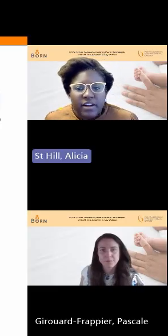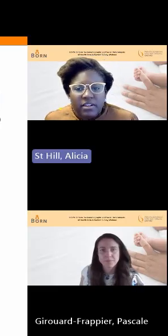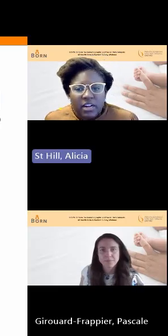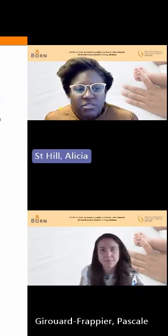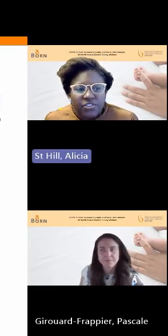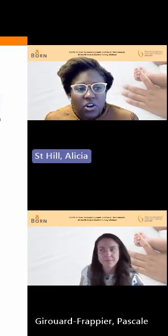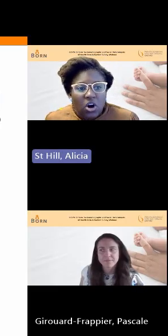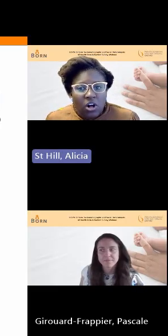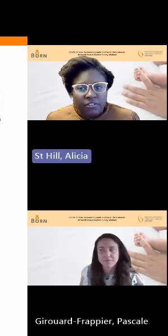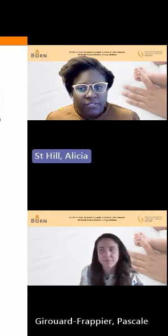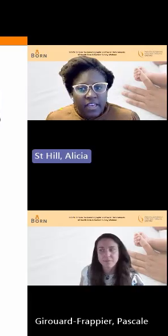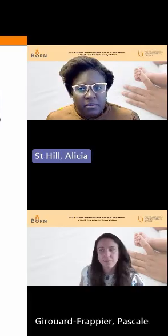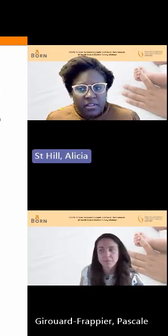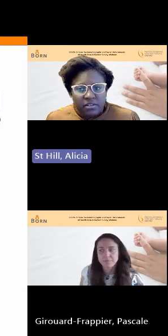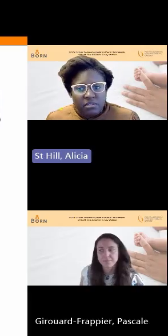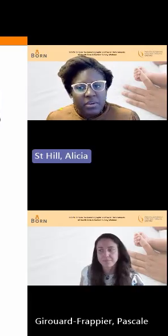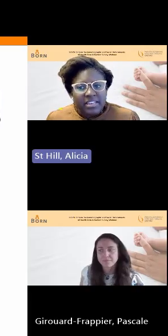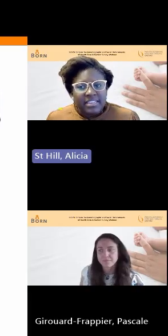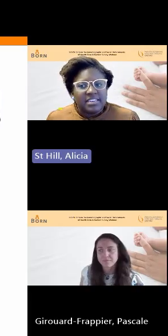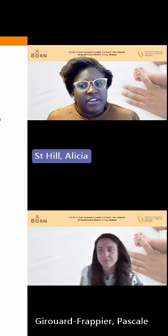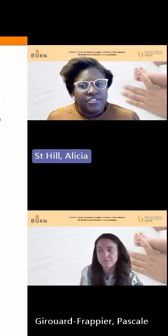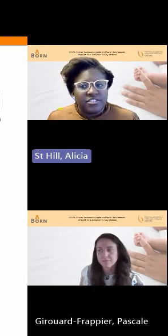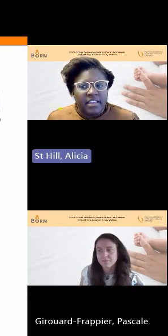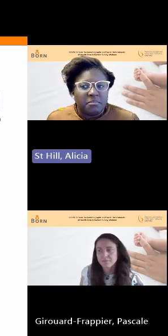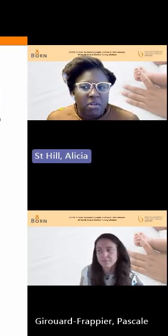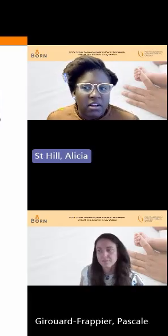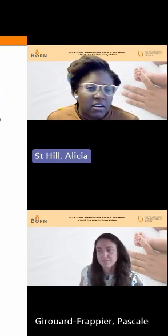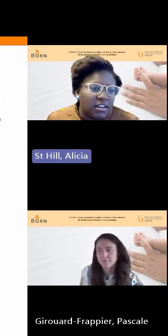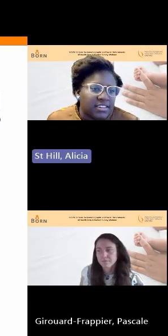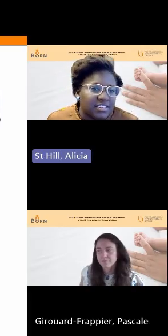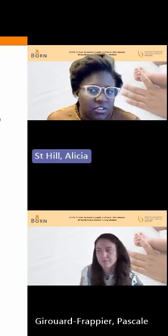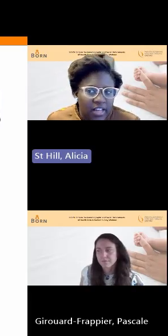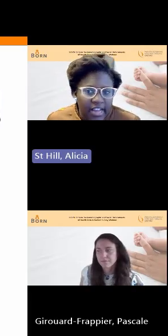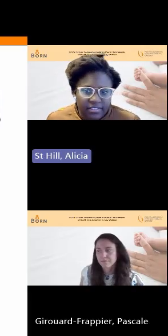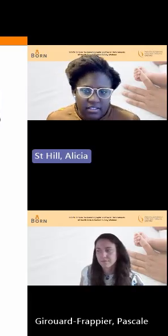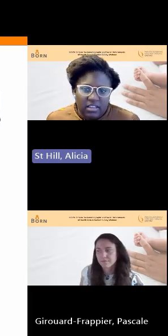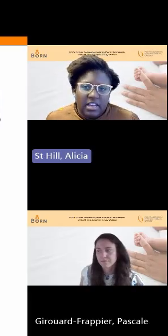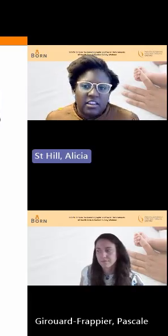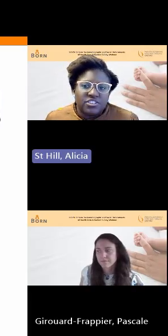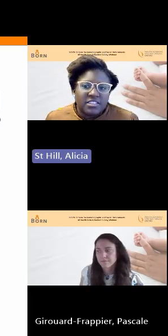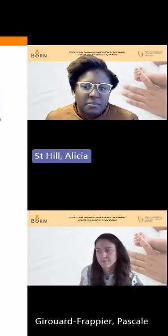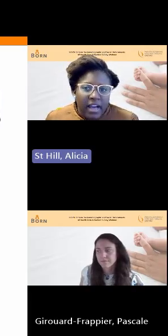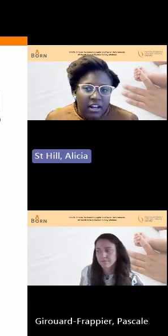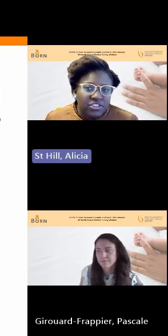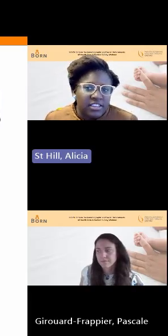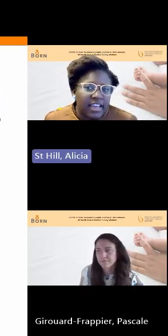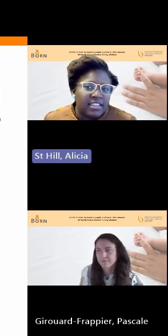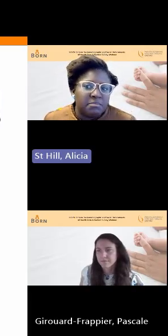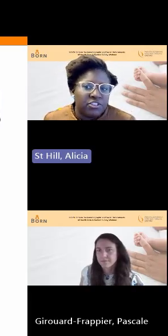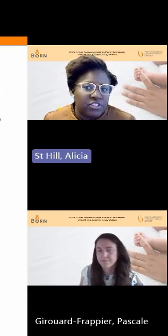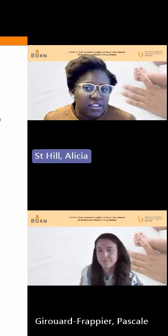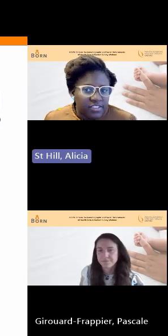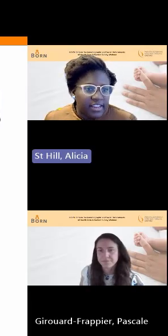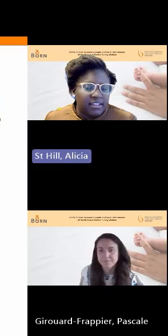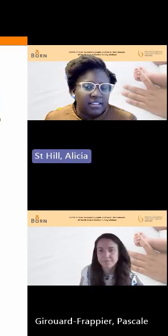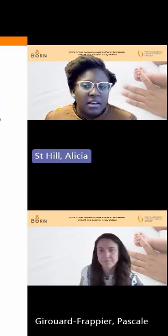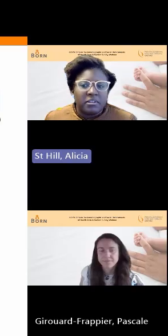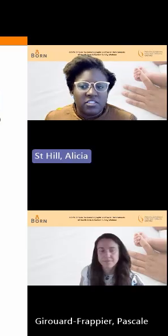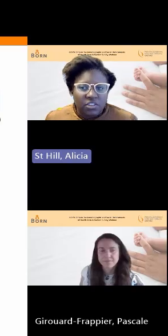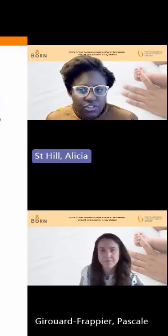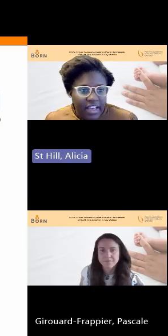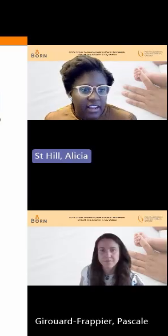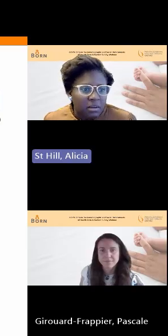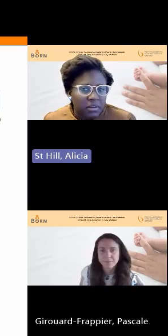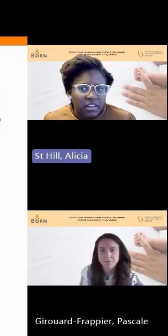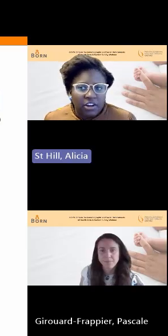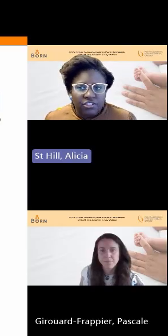To improve outcomes for all families, though, we need to understand the broader context of their lives, not just the biology and the administrative data, but